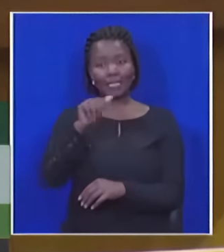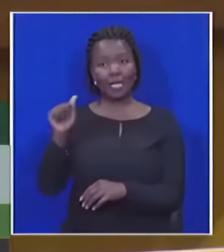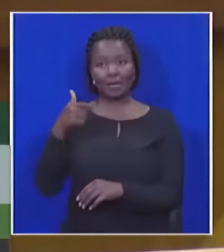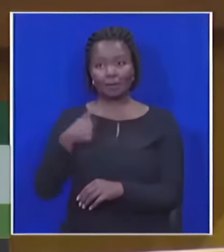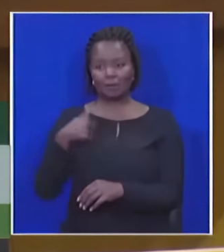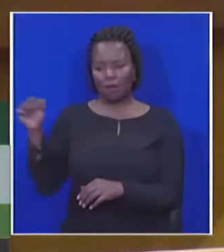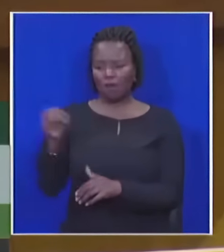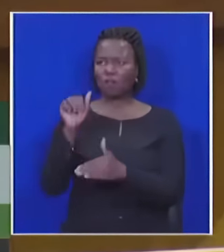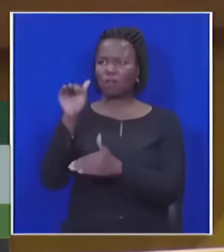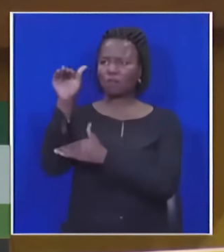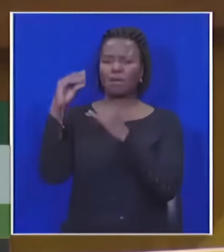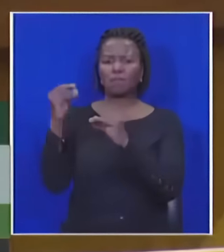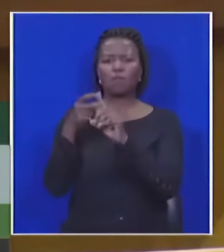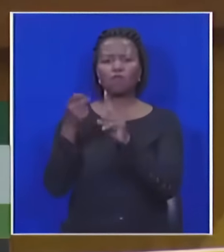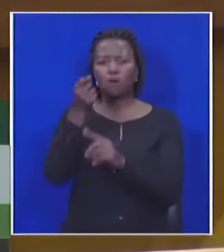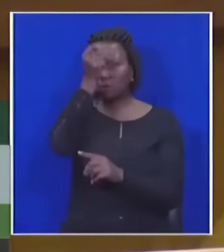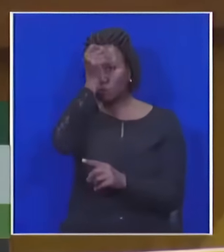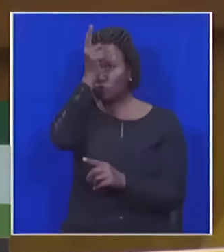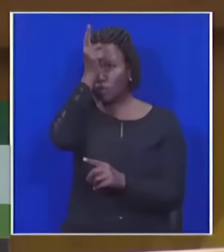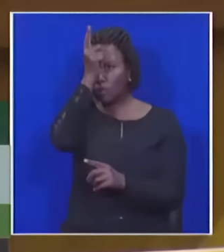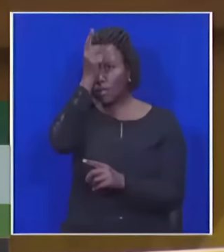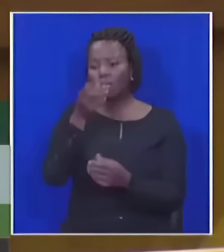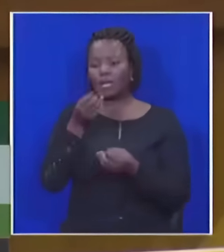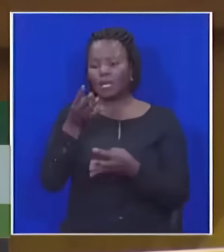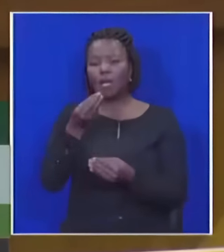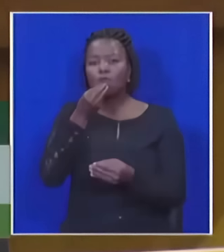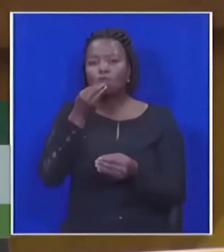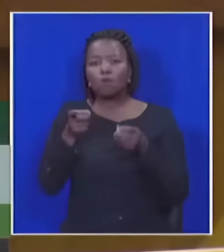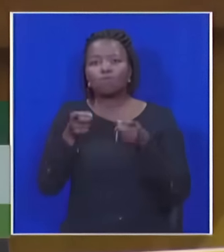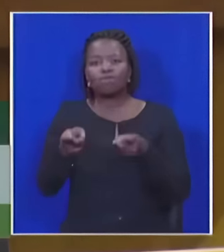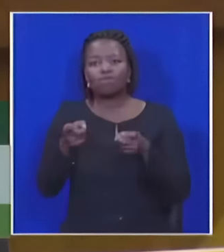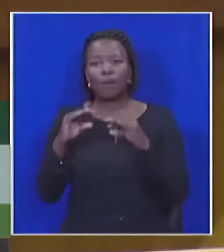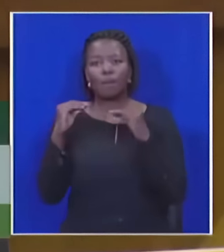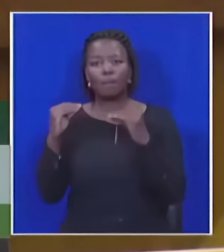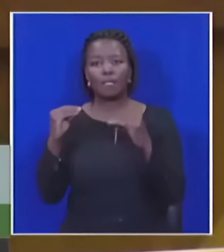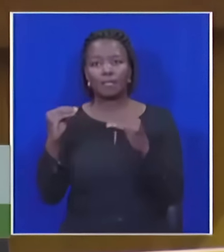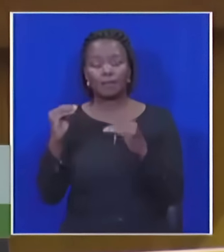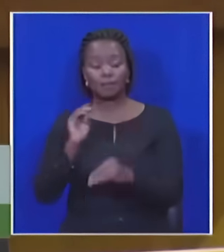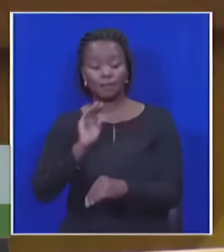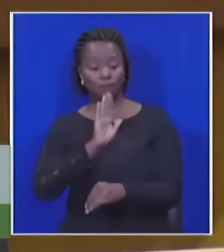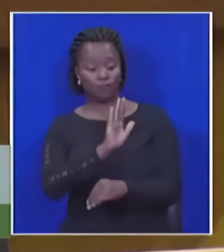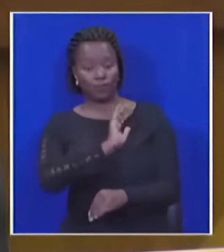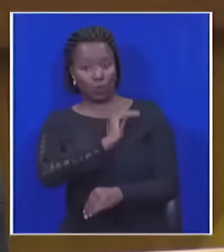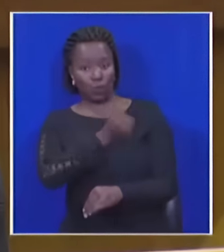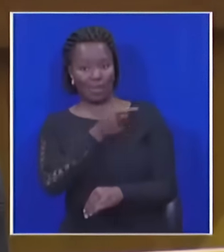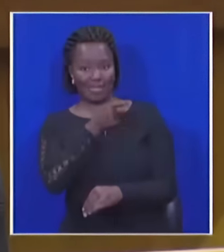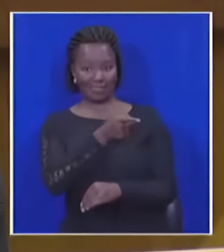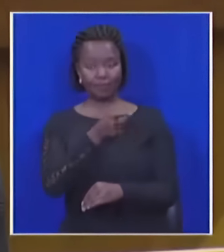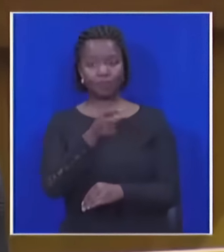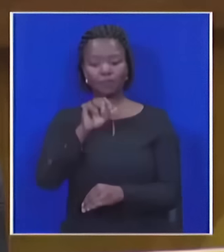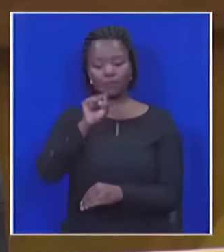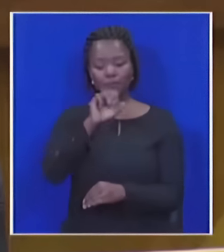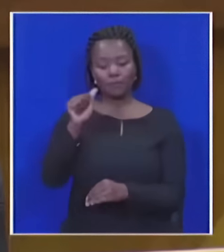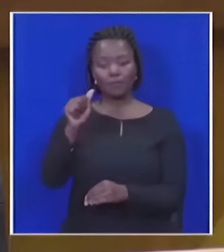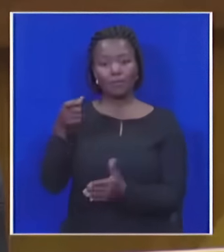foreign company from Germany to provide catering to SAA. Under Dudu Myeni Zuma, the SAA board